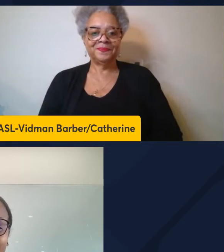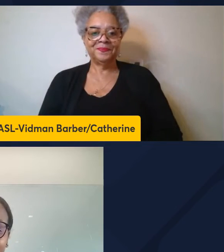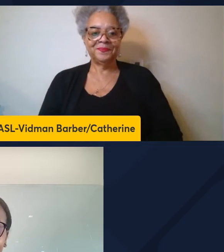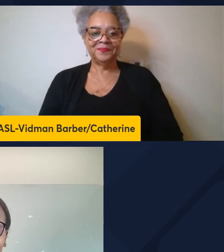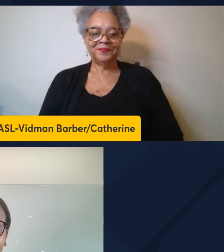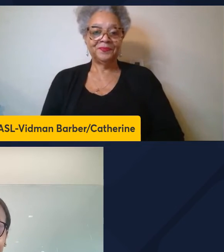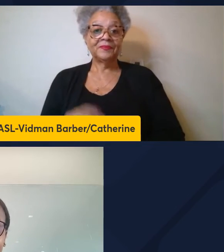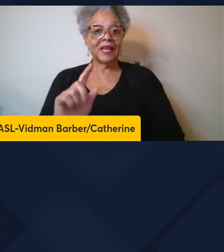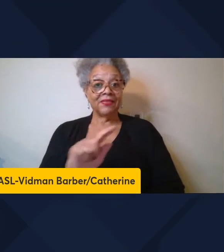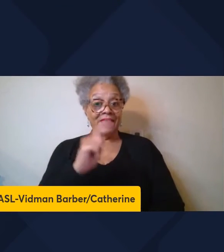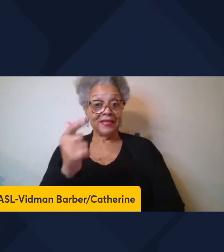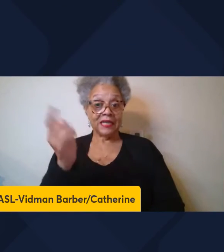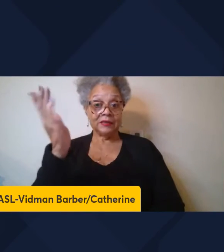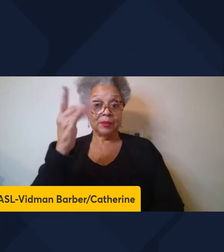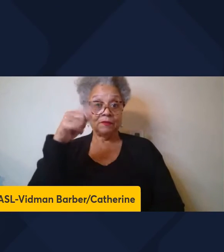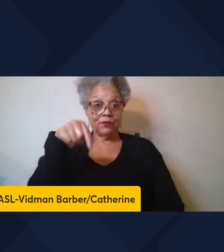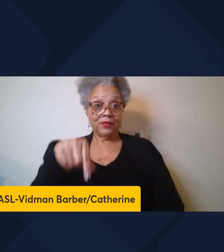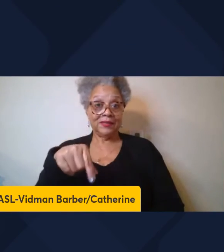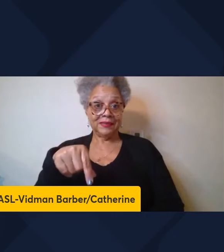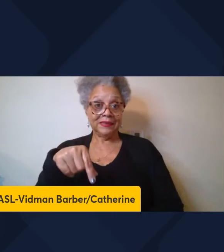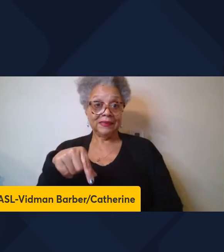Our next speaker for this session...